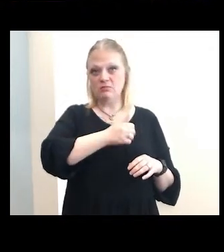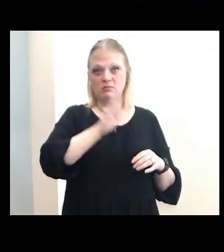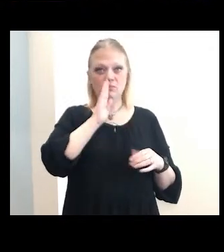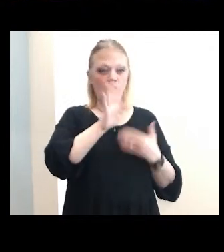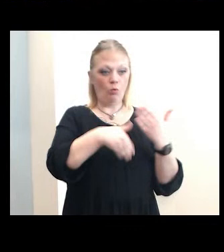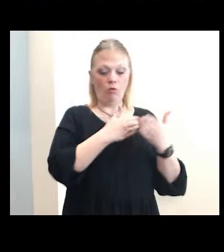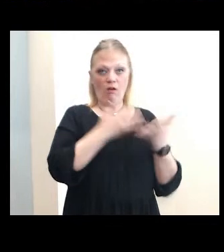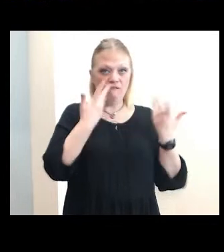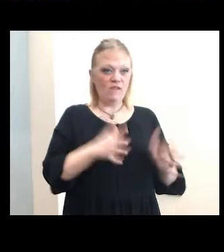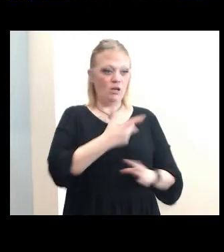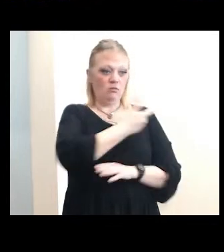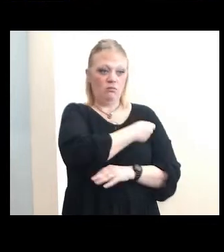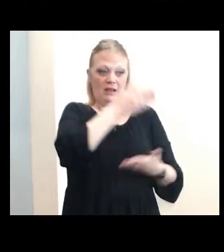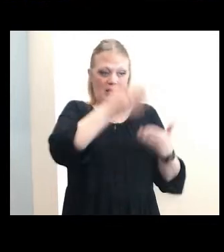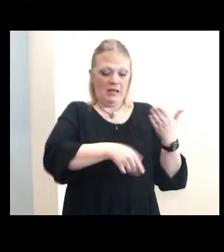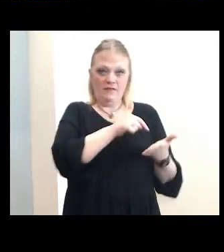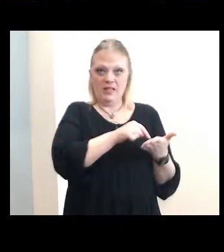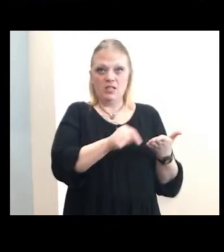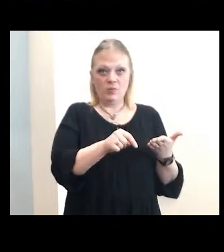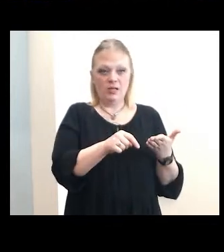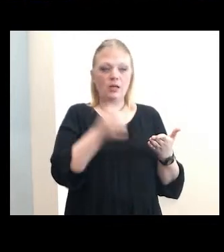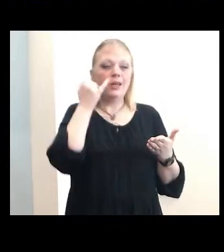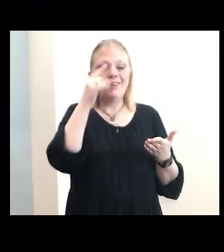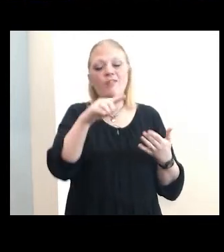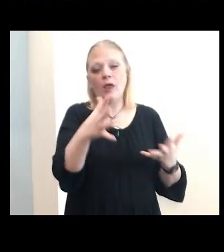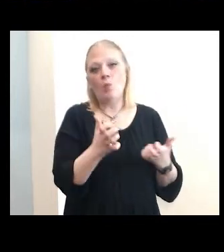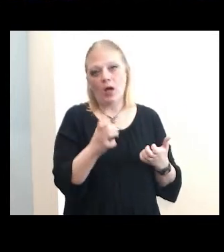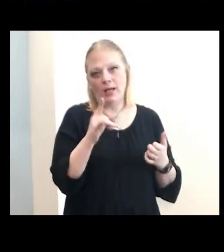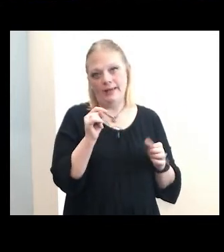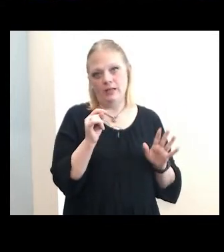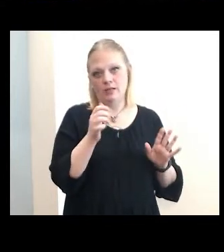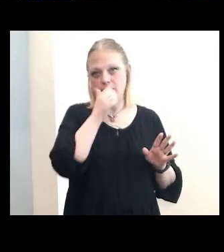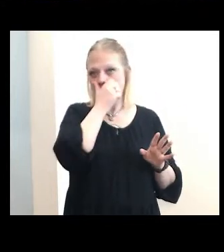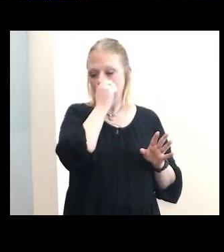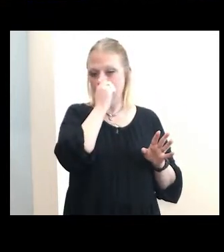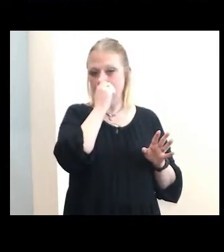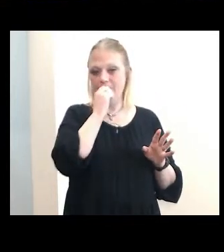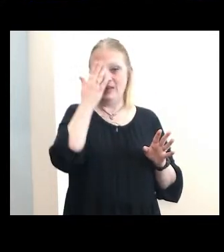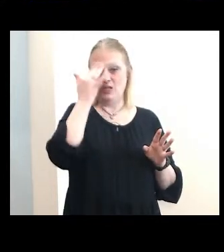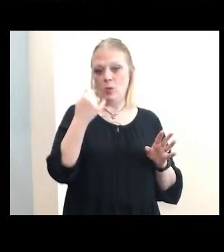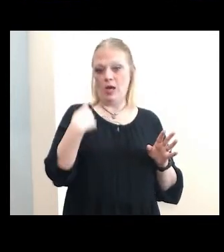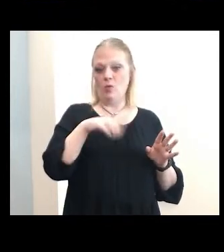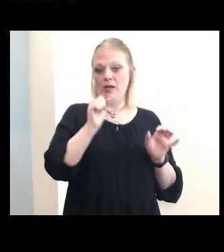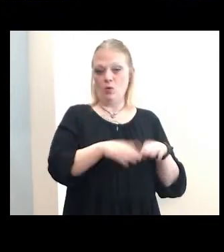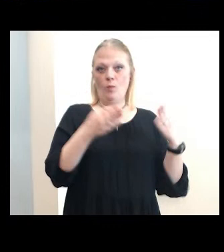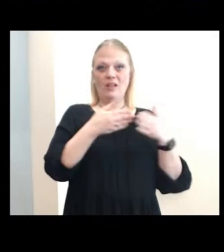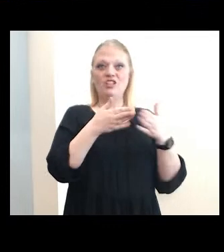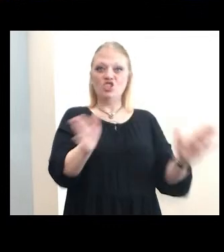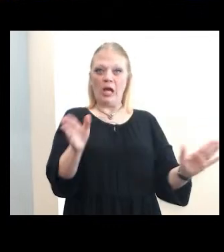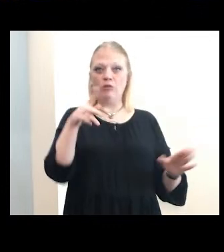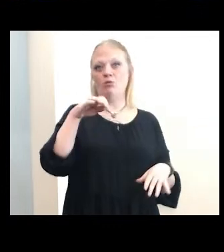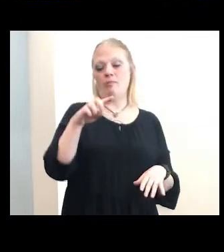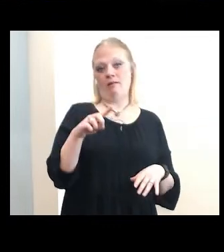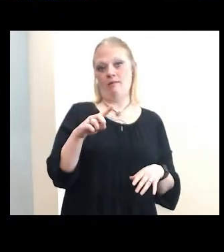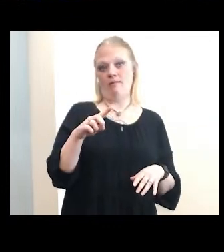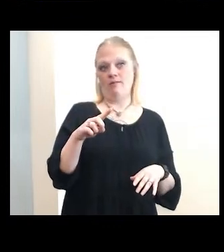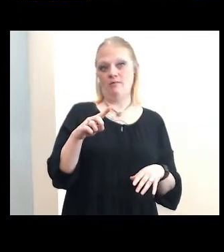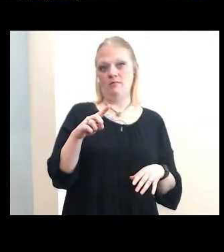have all been vaccinated by the end of this week, at least those who want it. So that's why we'll be able to open up this general pod to